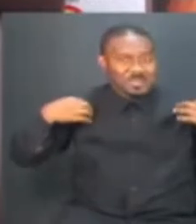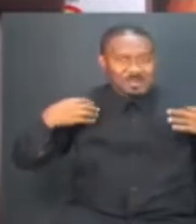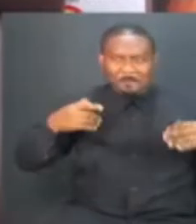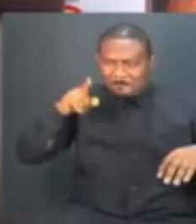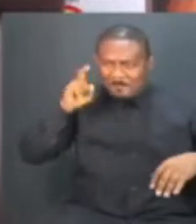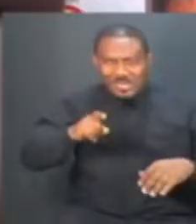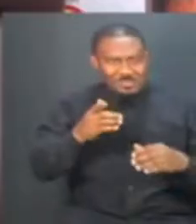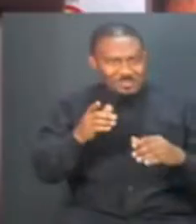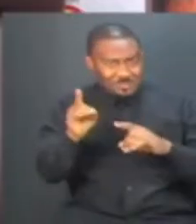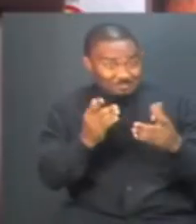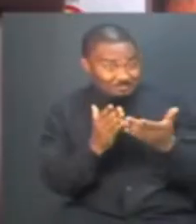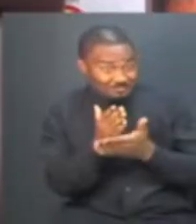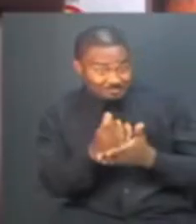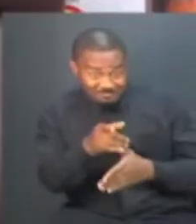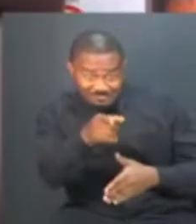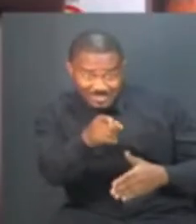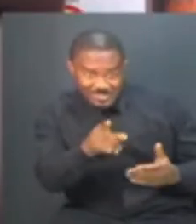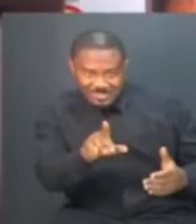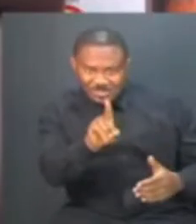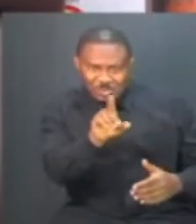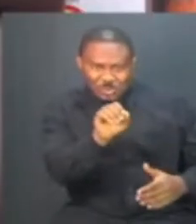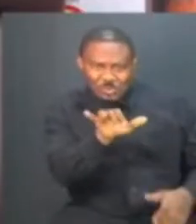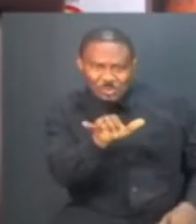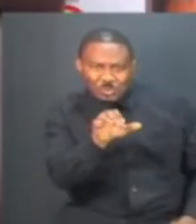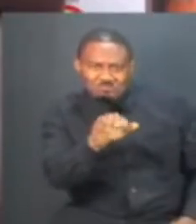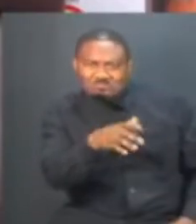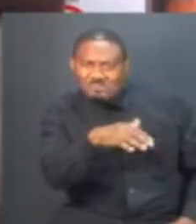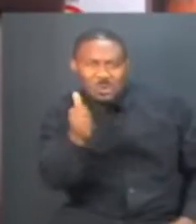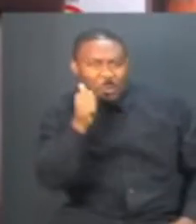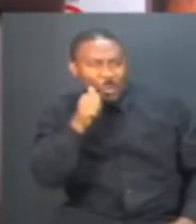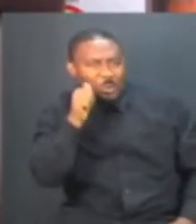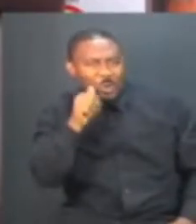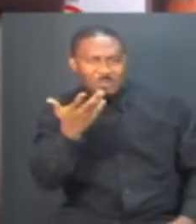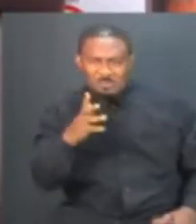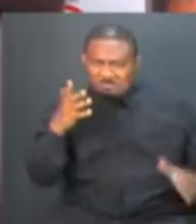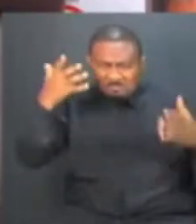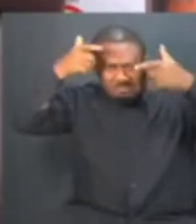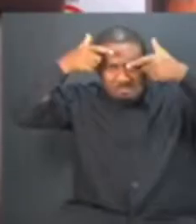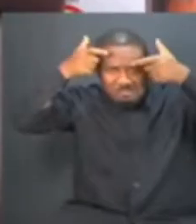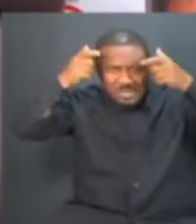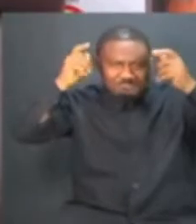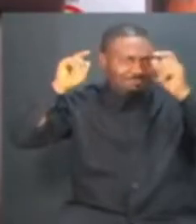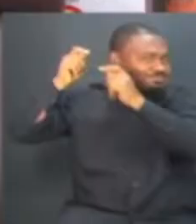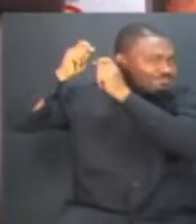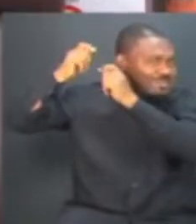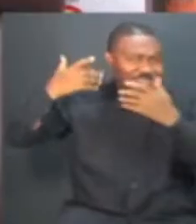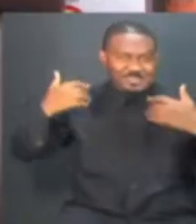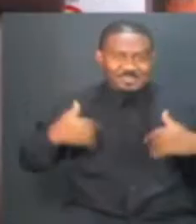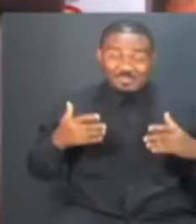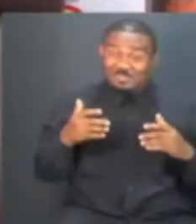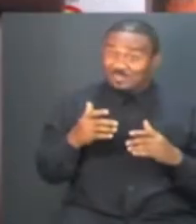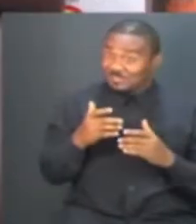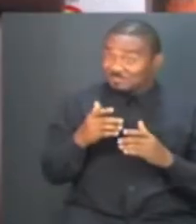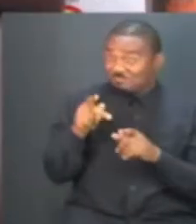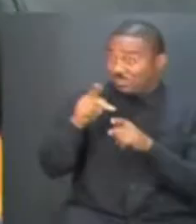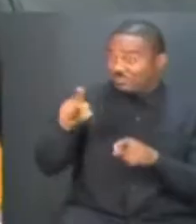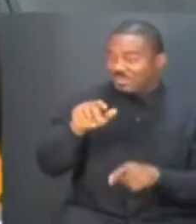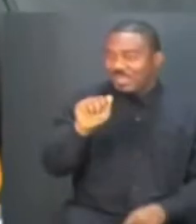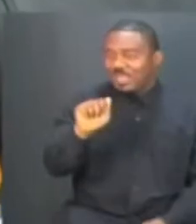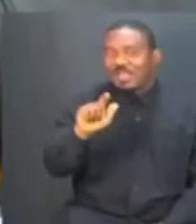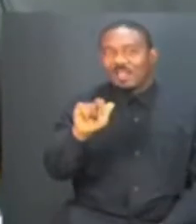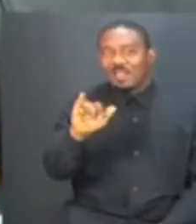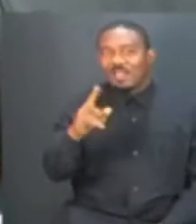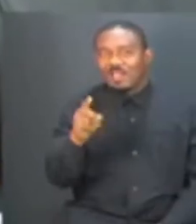Even our doyo and our women, you could see how Zweda was wearing his own thing. Professor Alidu is properly represented, and